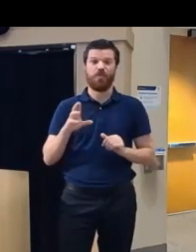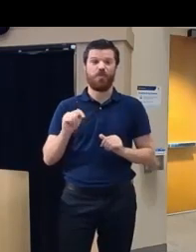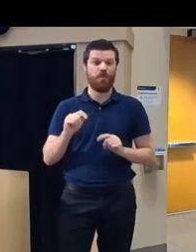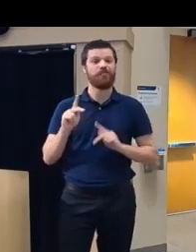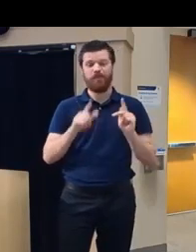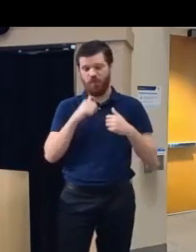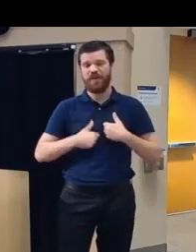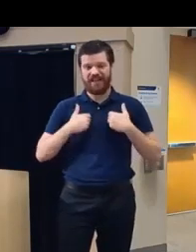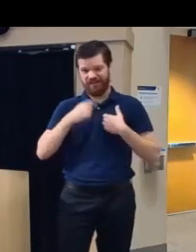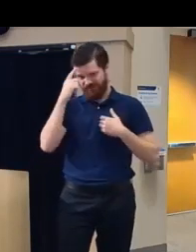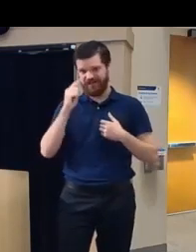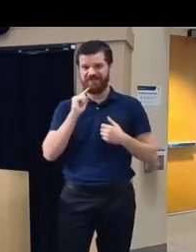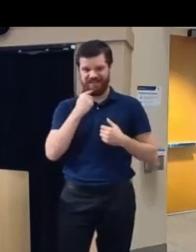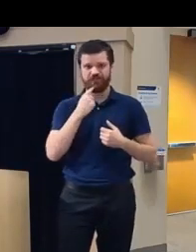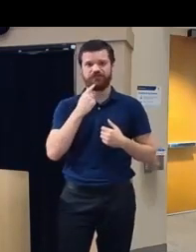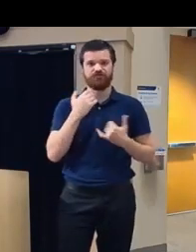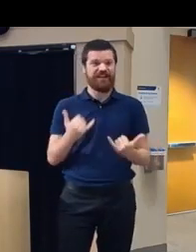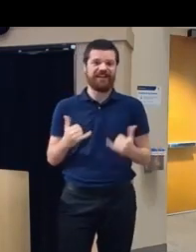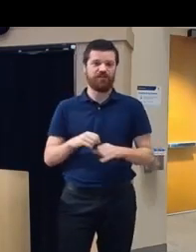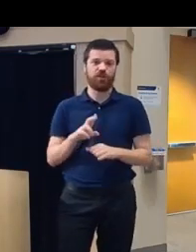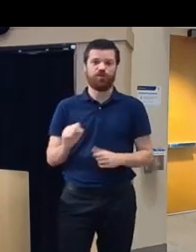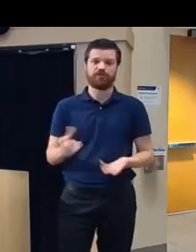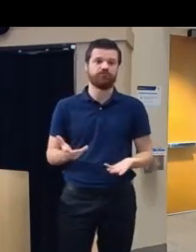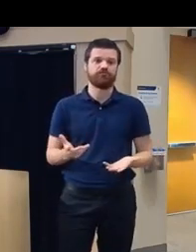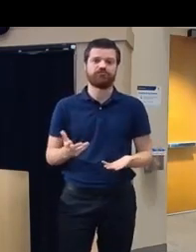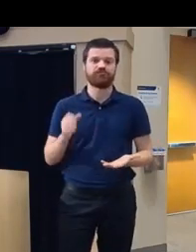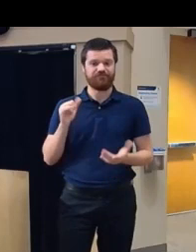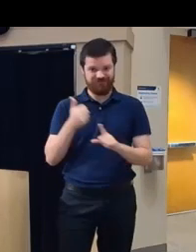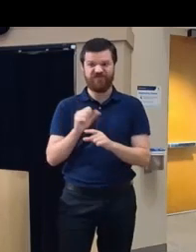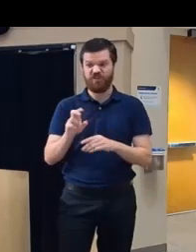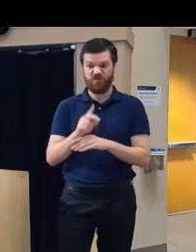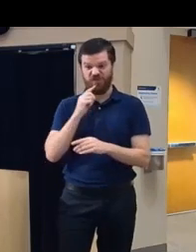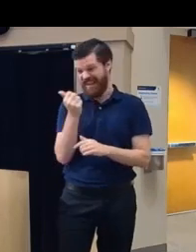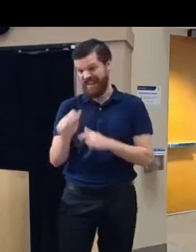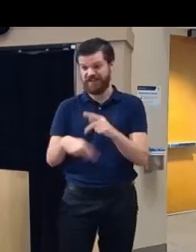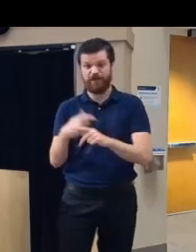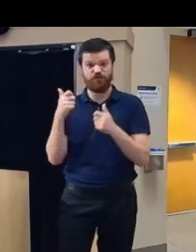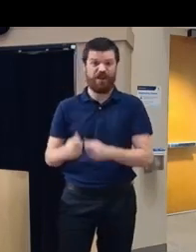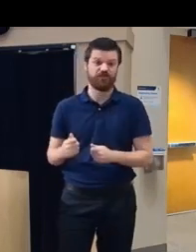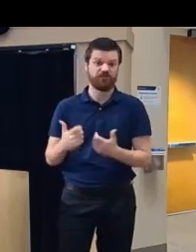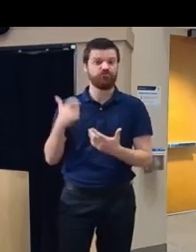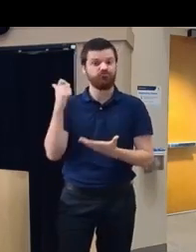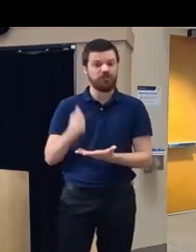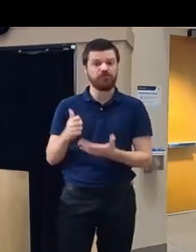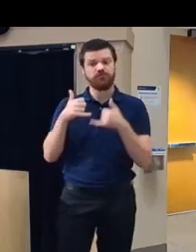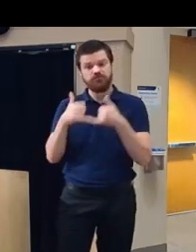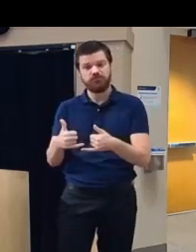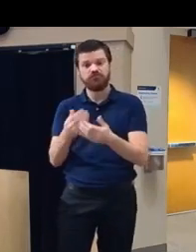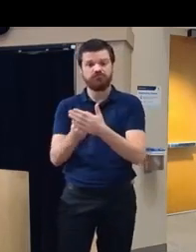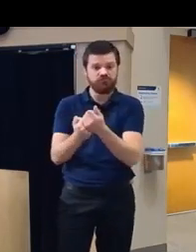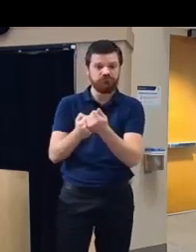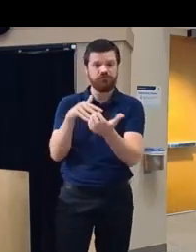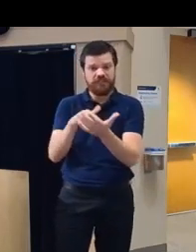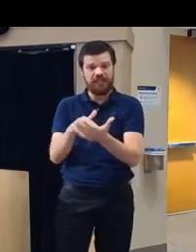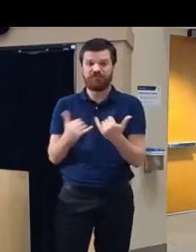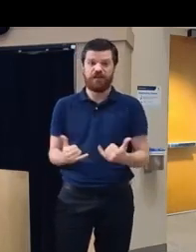living with serious mental illness in the US currently that can be used for really any kind of grants or funding or studies. That does